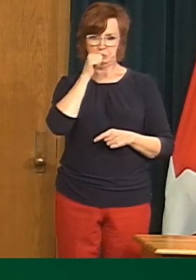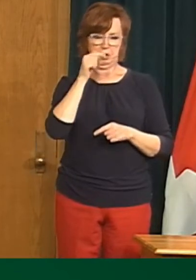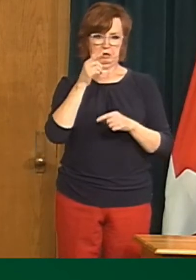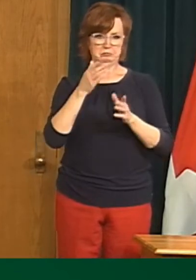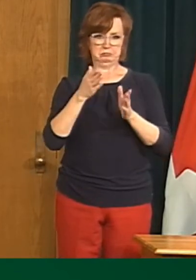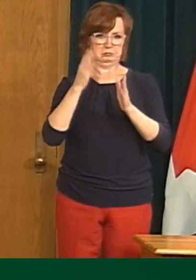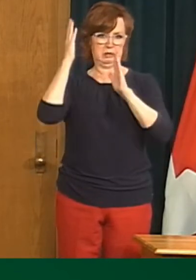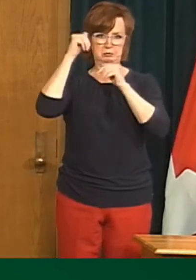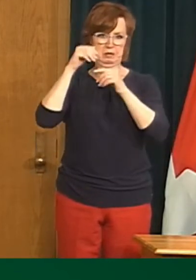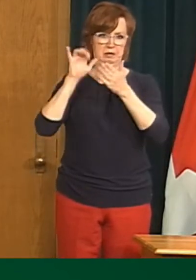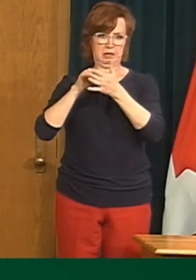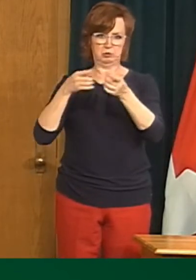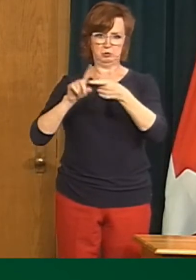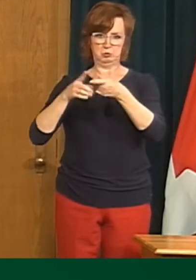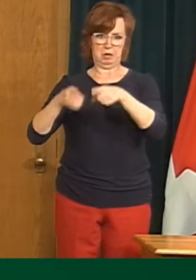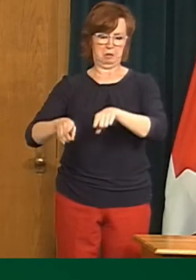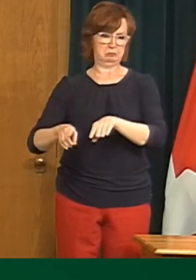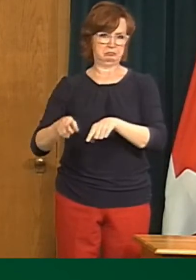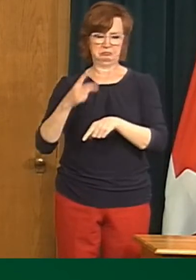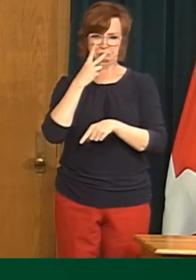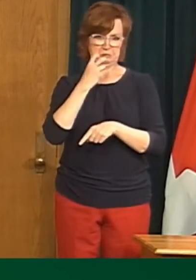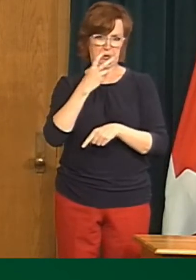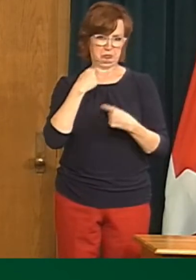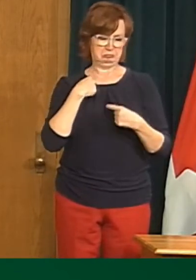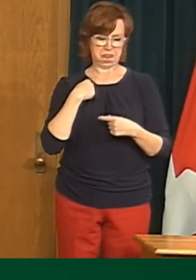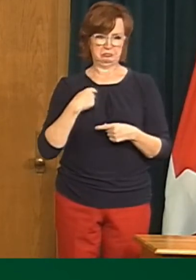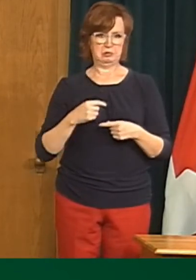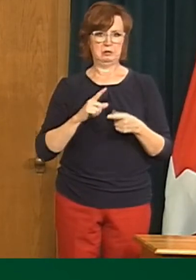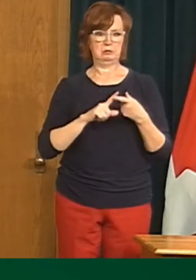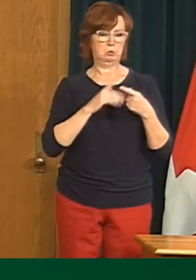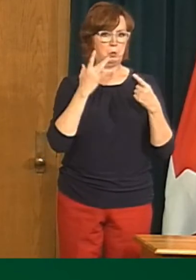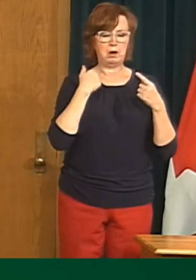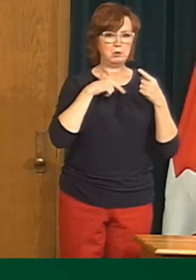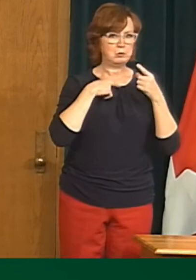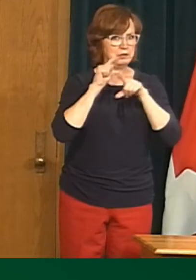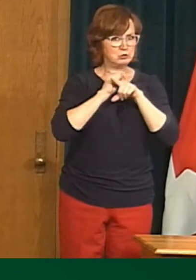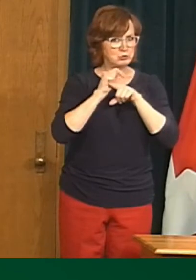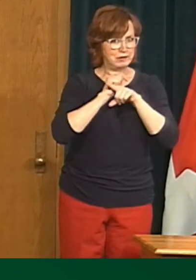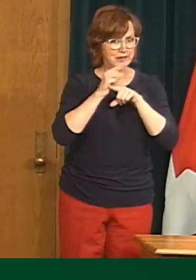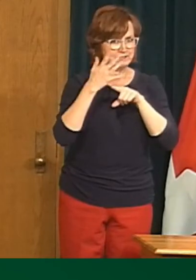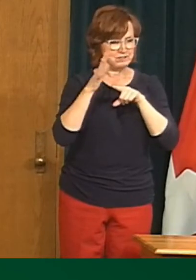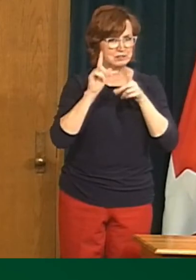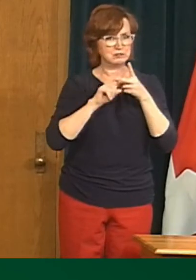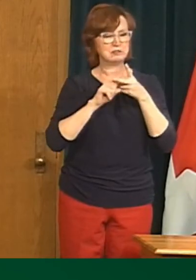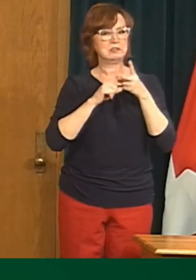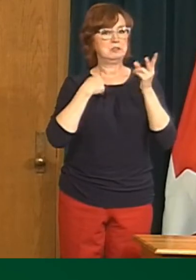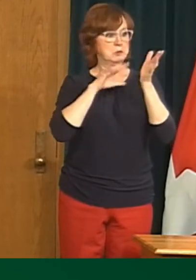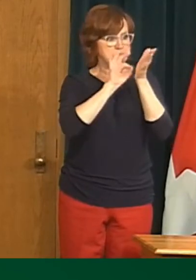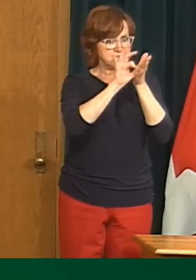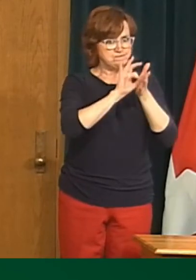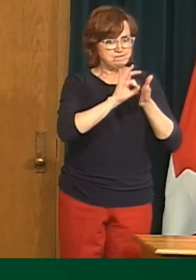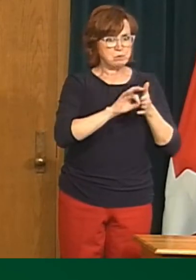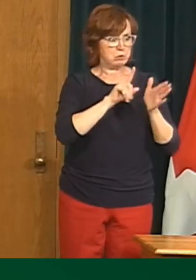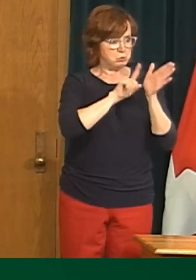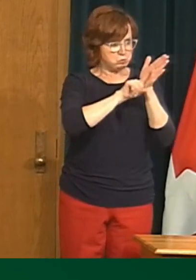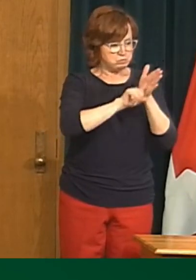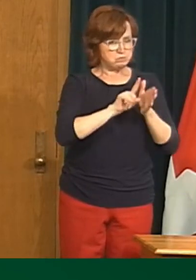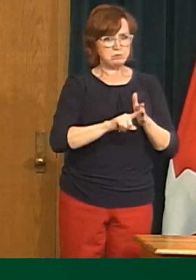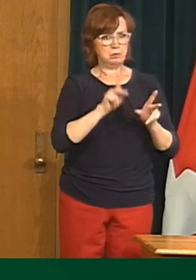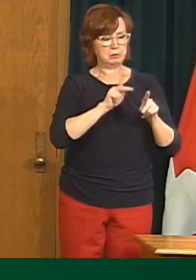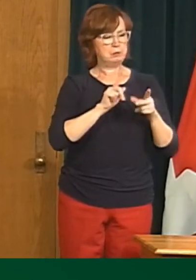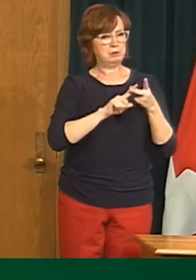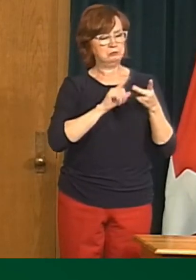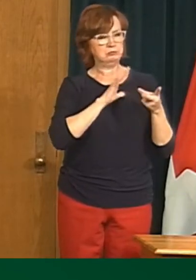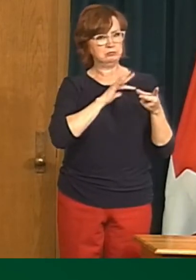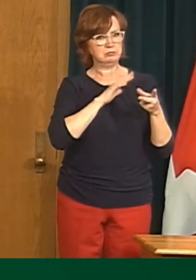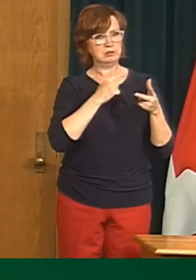testing, identifying, contact tracing, isolation efforts that we have, and that's really where the efforts are as we move forward. And we've seen the